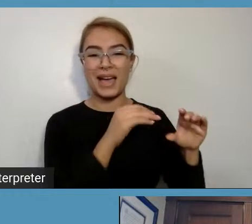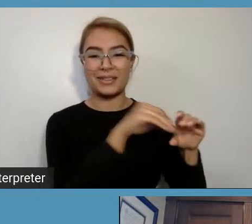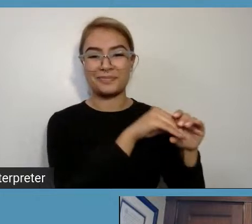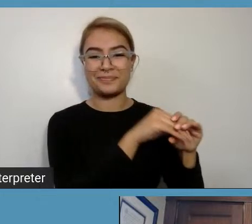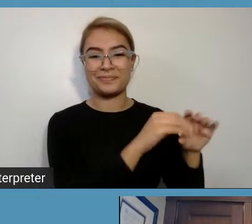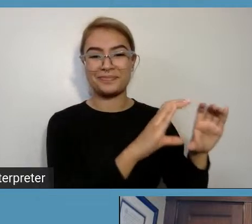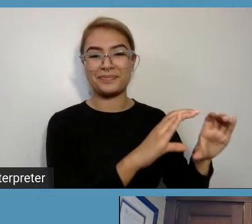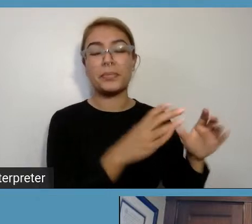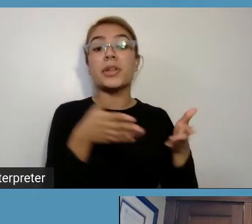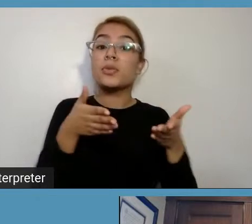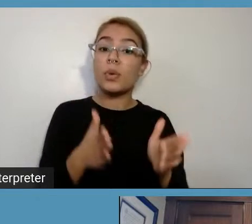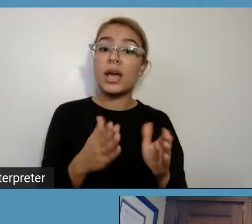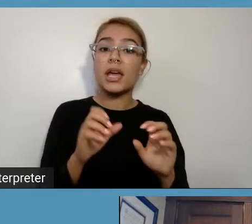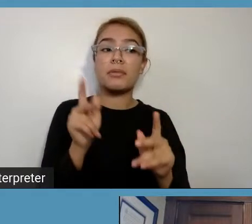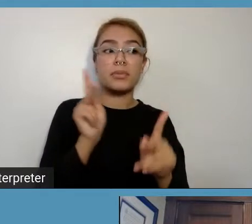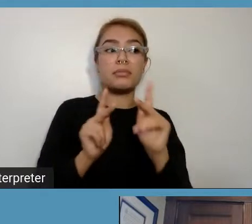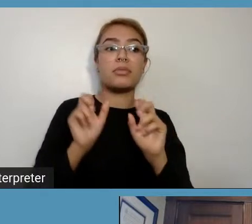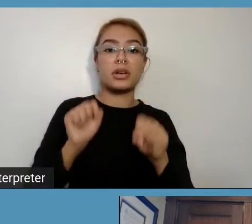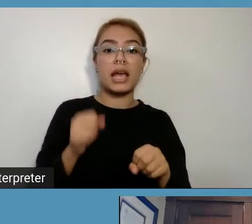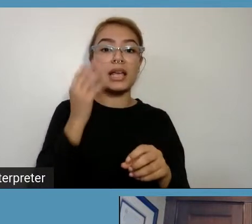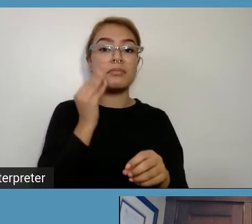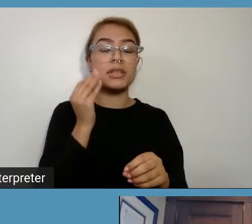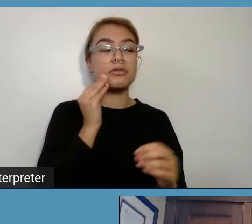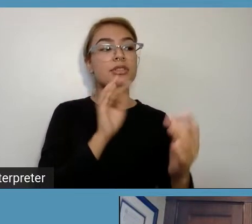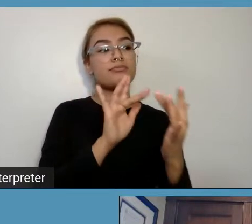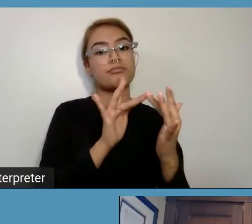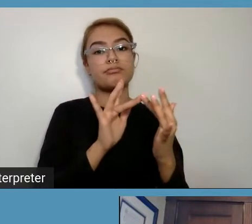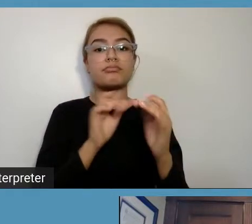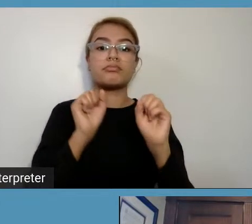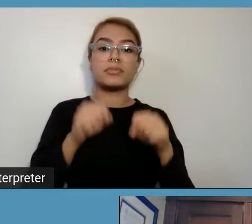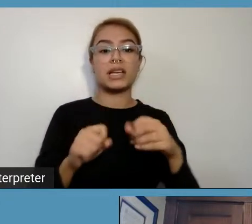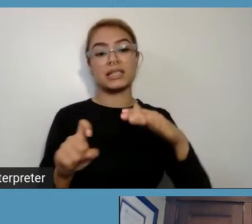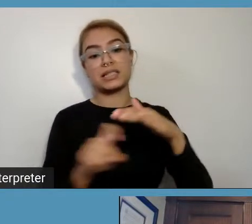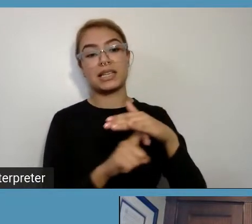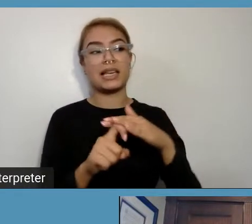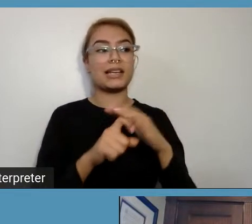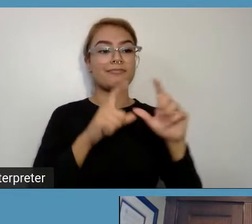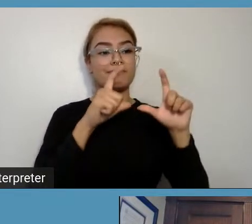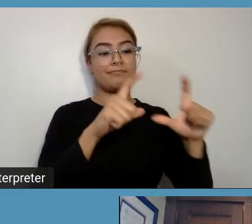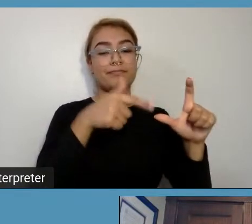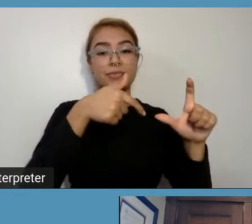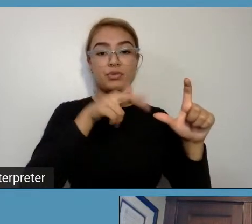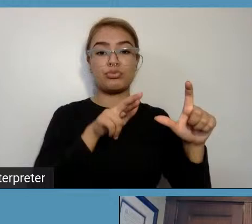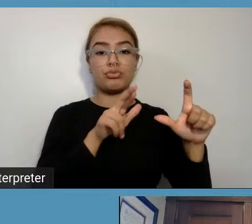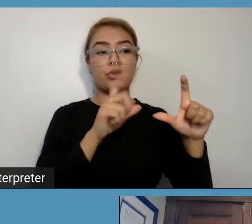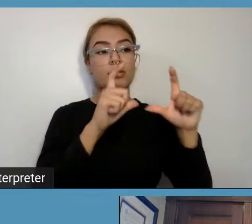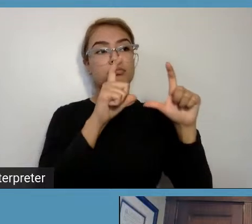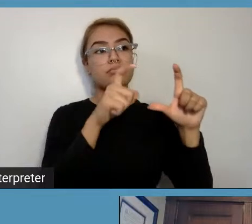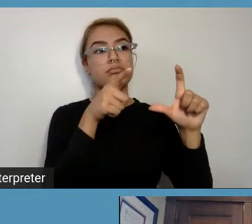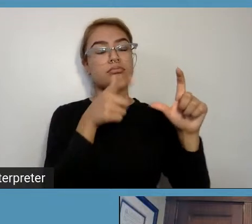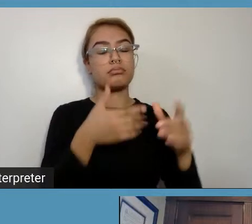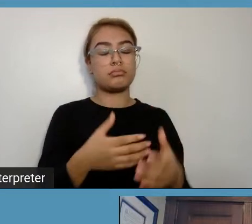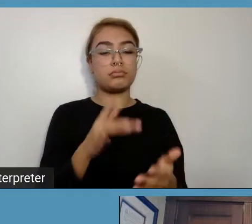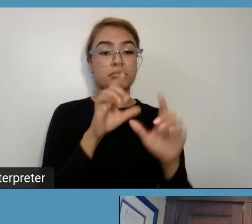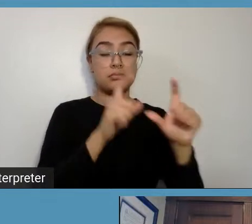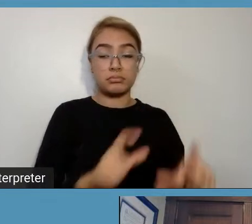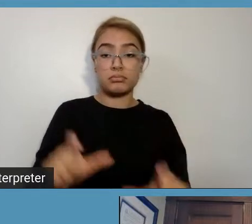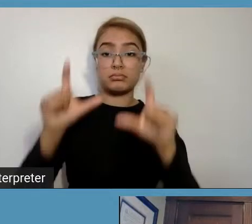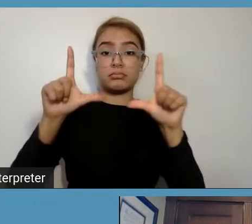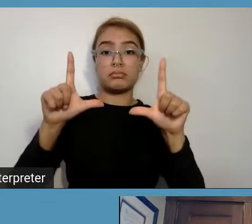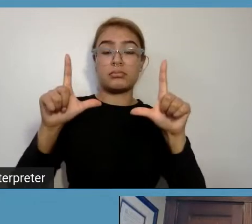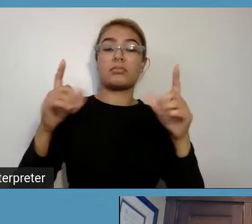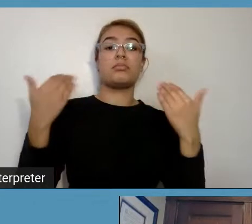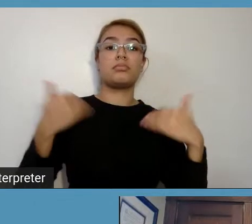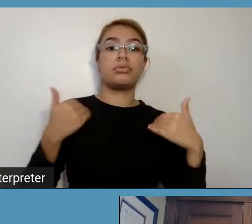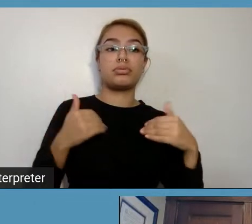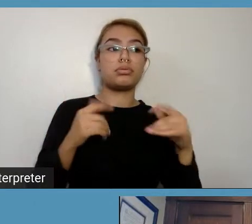for people to experience them digitally. They can like scan a QR code in the Native American room, and it takes them to all the things that are in storage